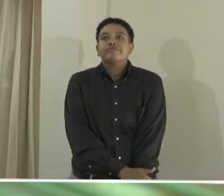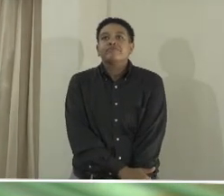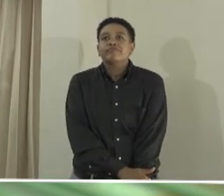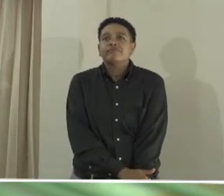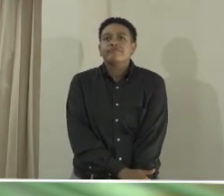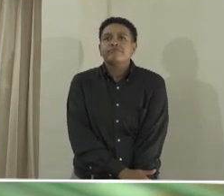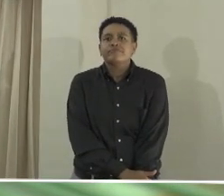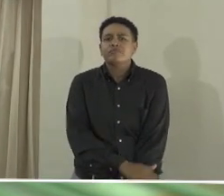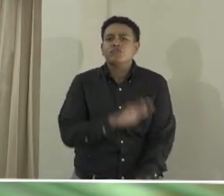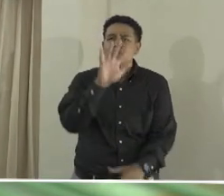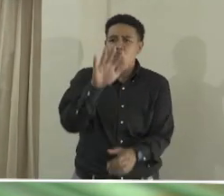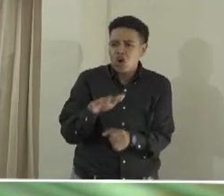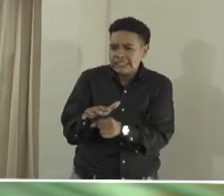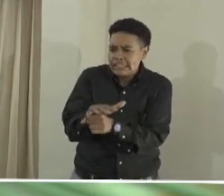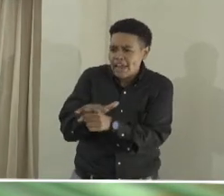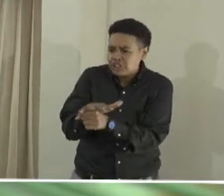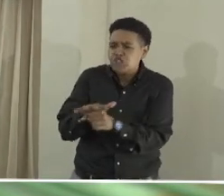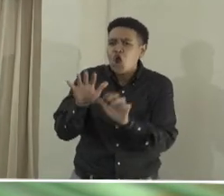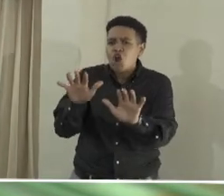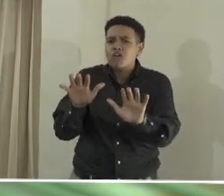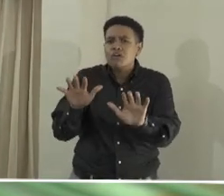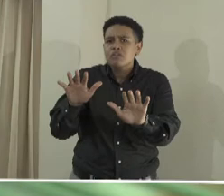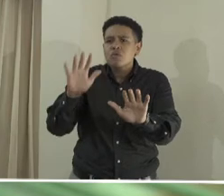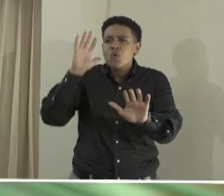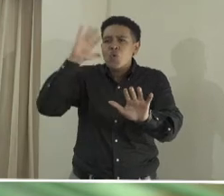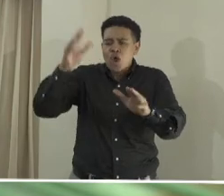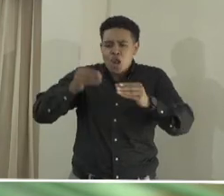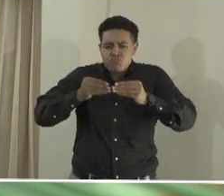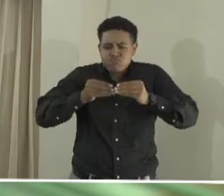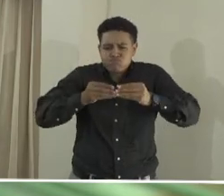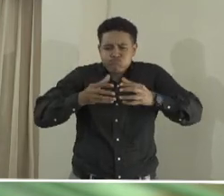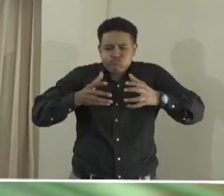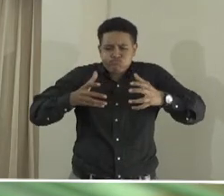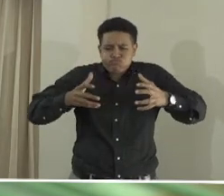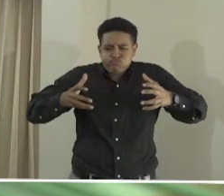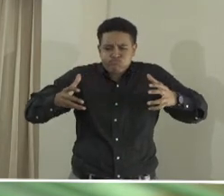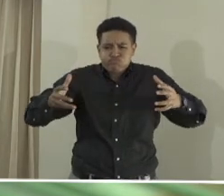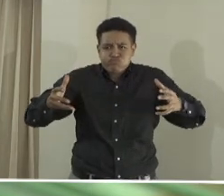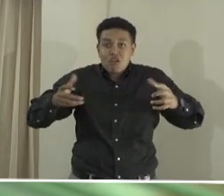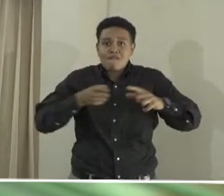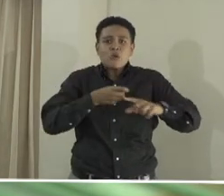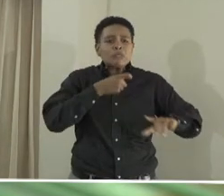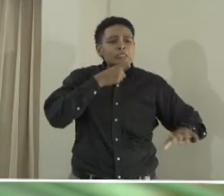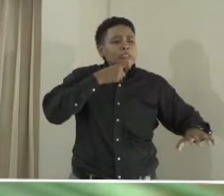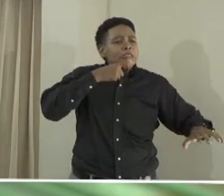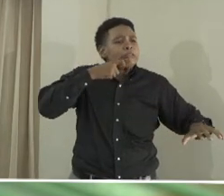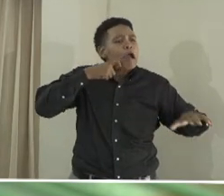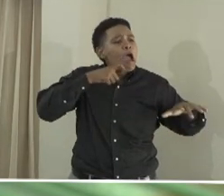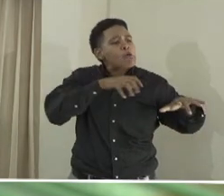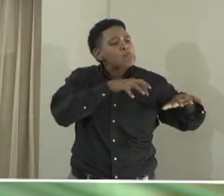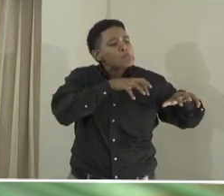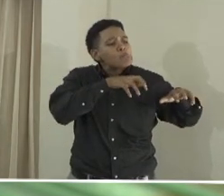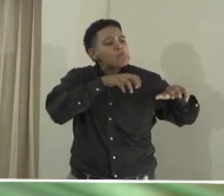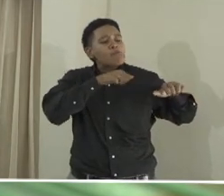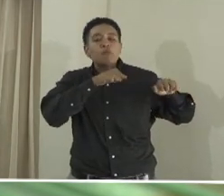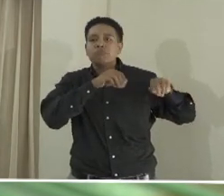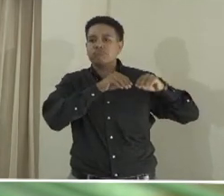Your territory will extend from the desert to